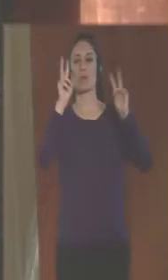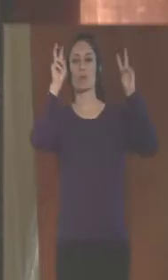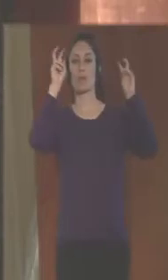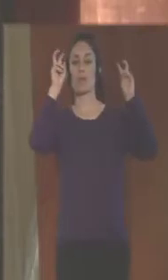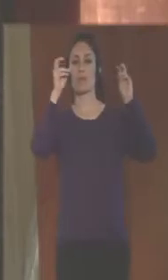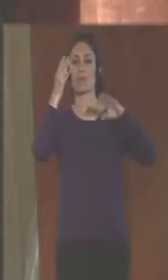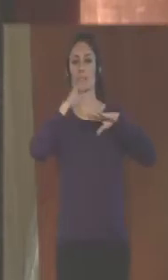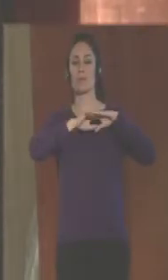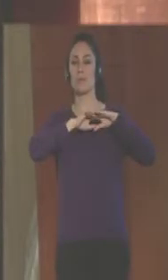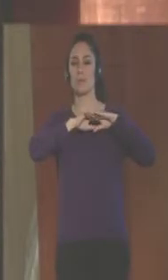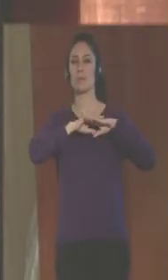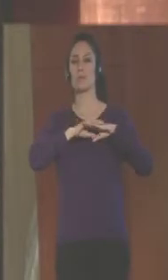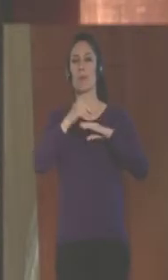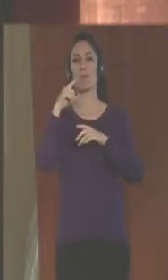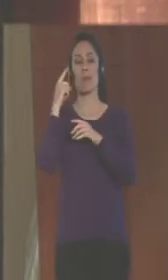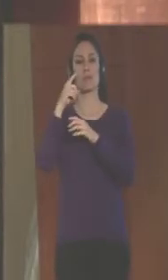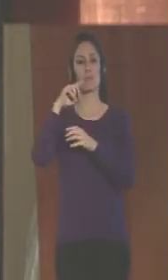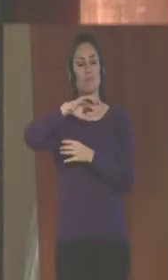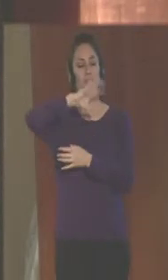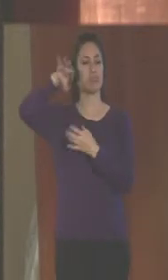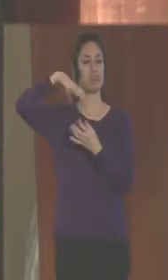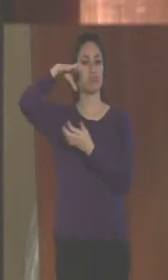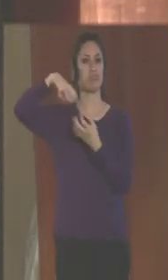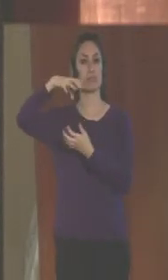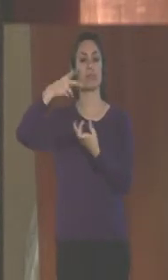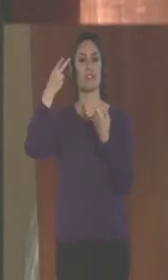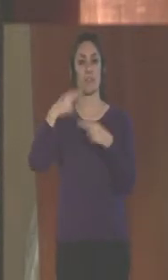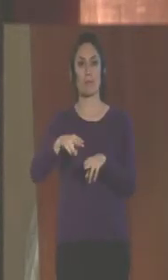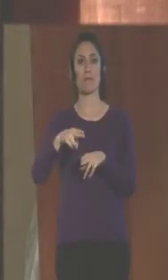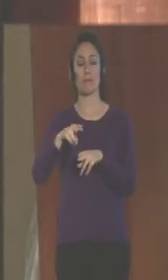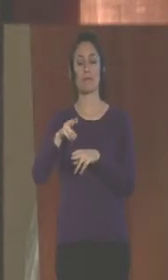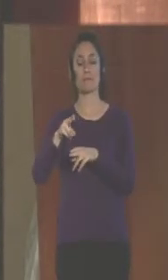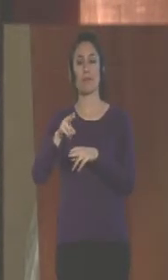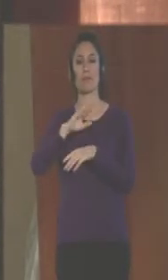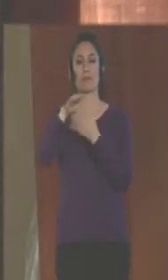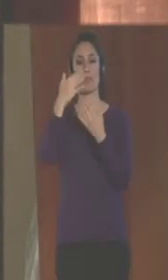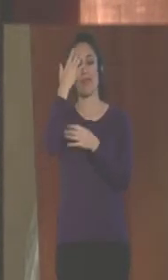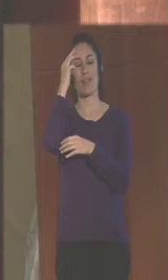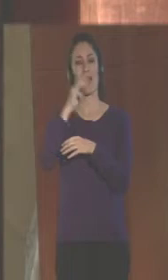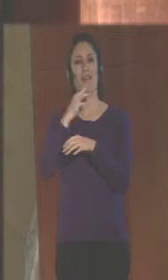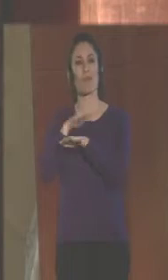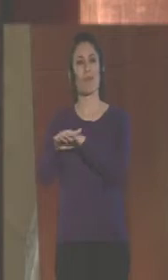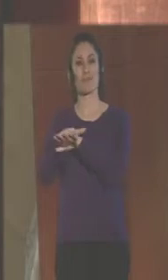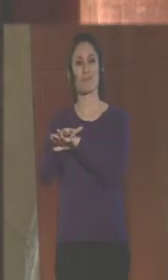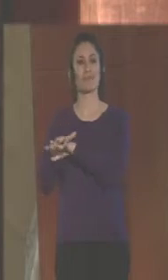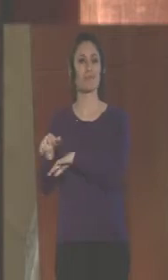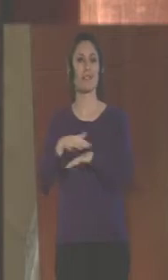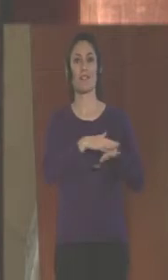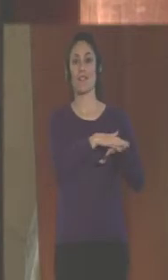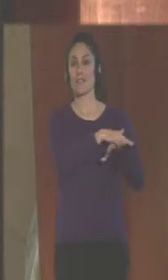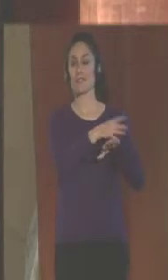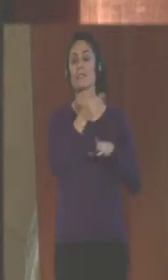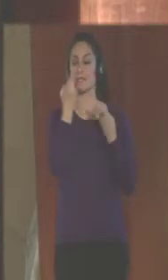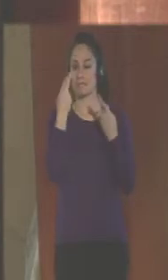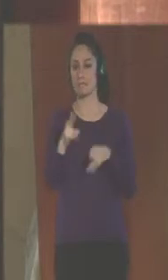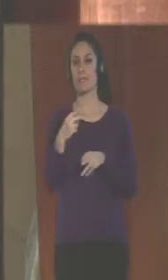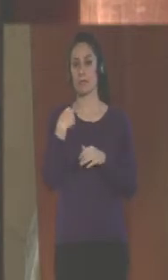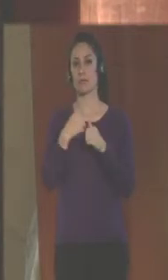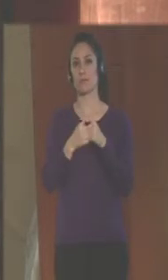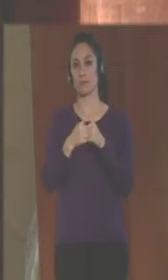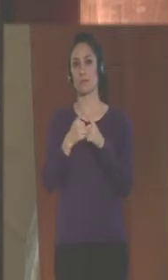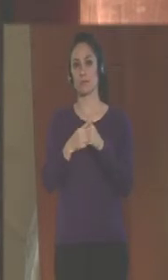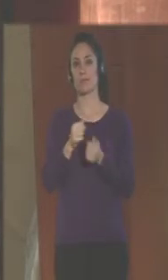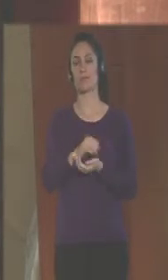possibility, the exposure to both hurricanes on the Atlantic side, but also on the Pacific side, but the final effect are